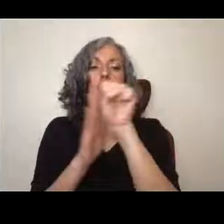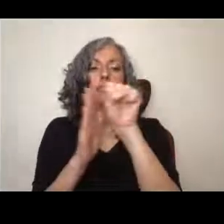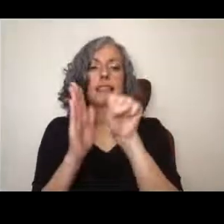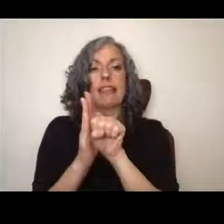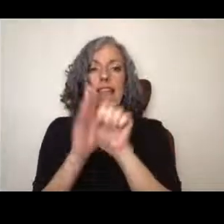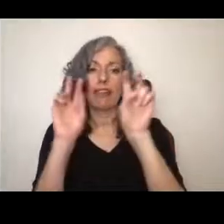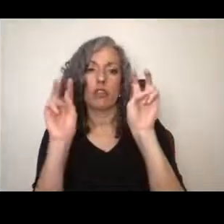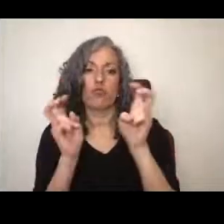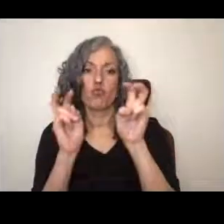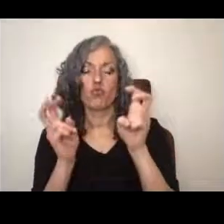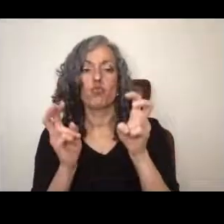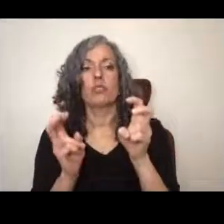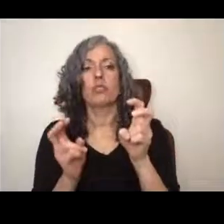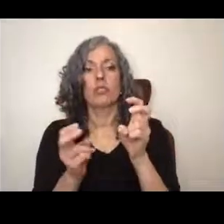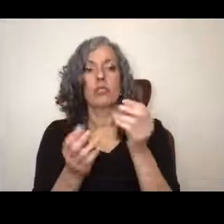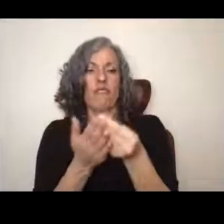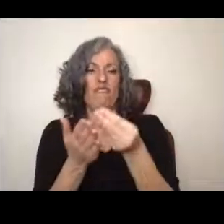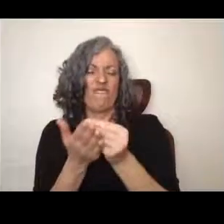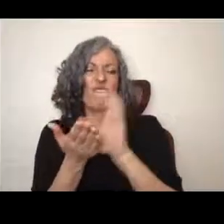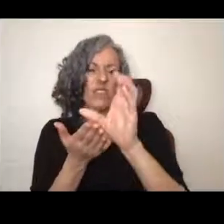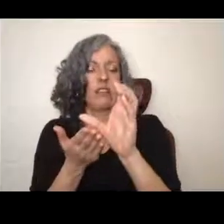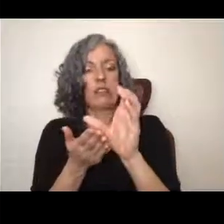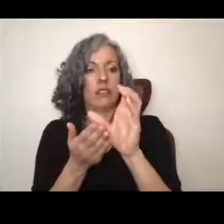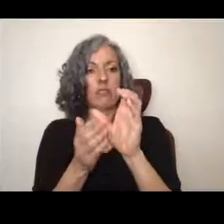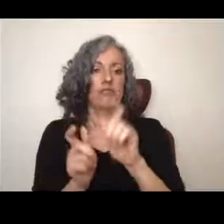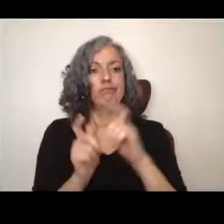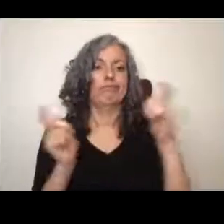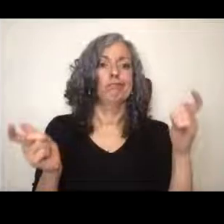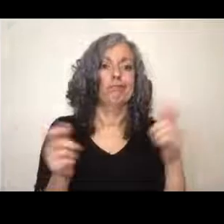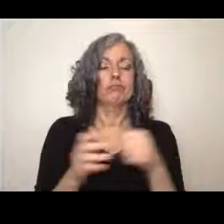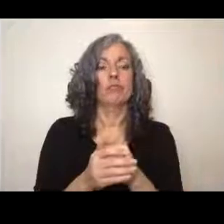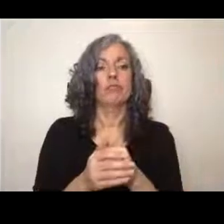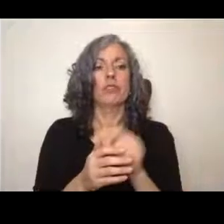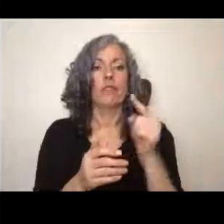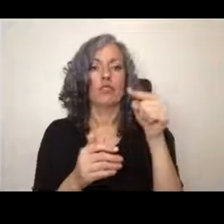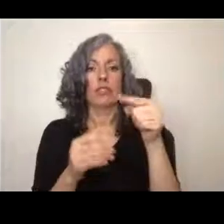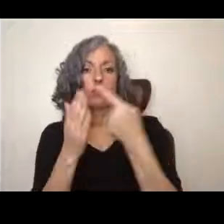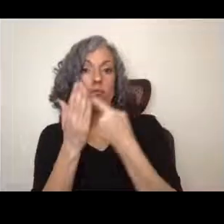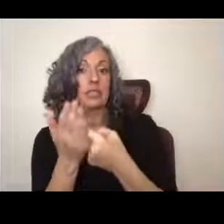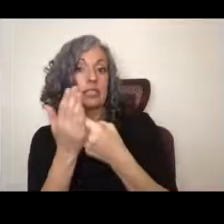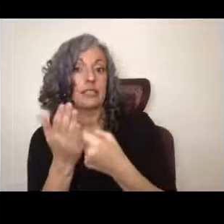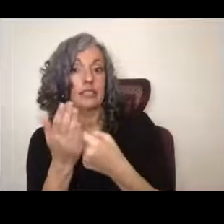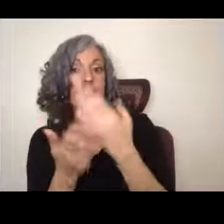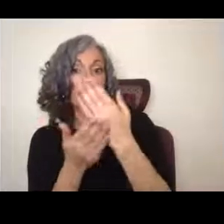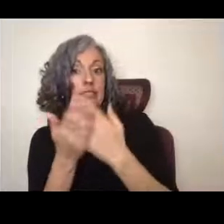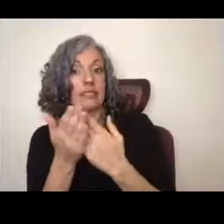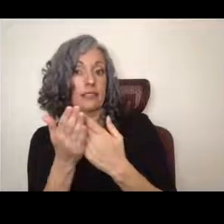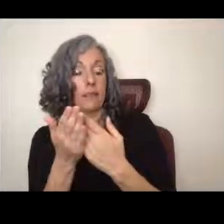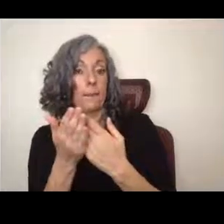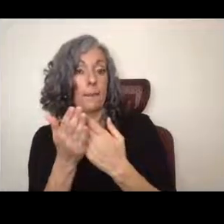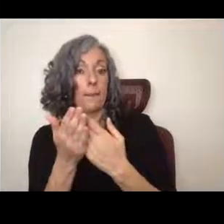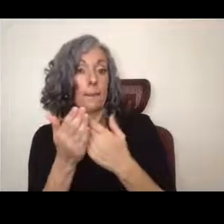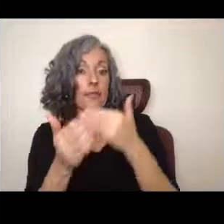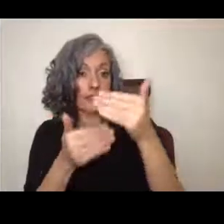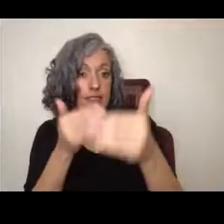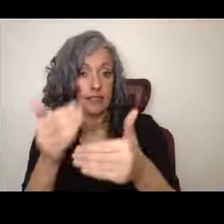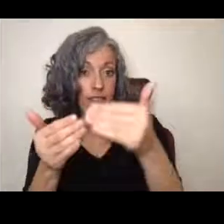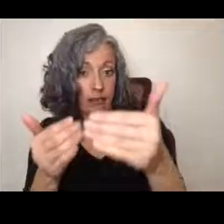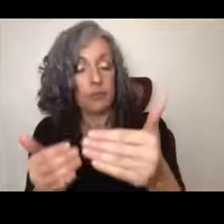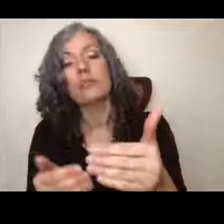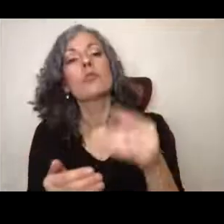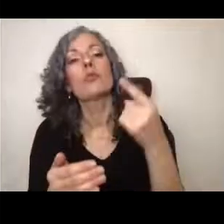capacity. I just wanted to note first that Keith is going to discuss some steps that Caltrans is going to take